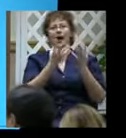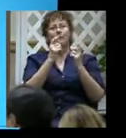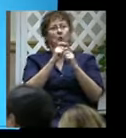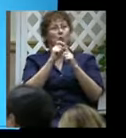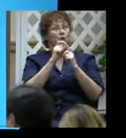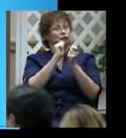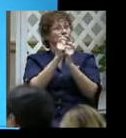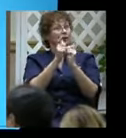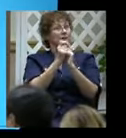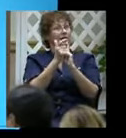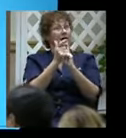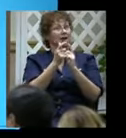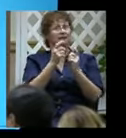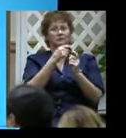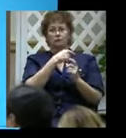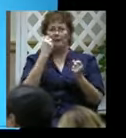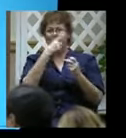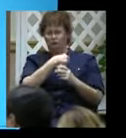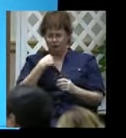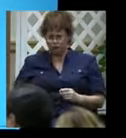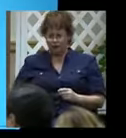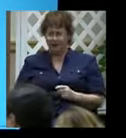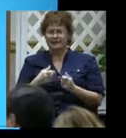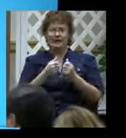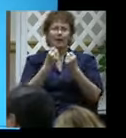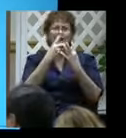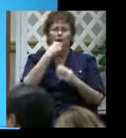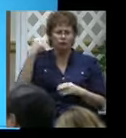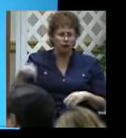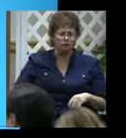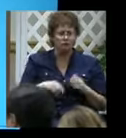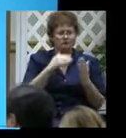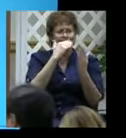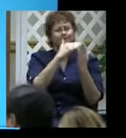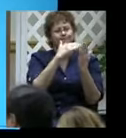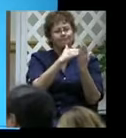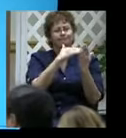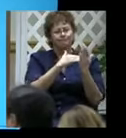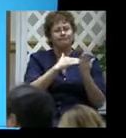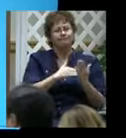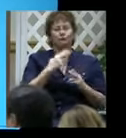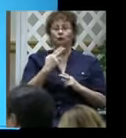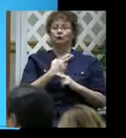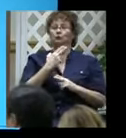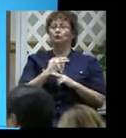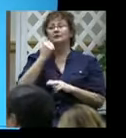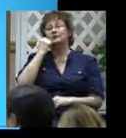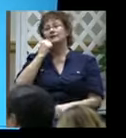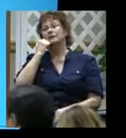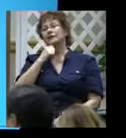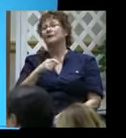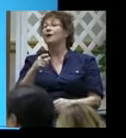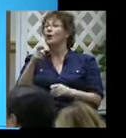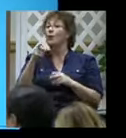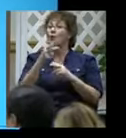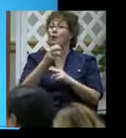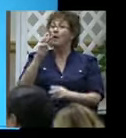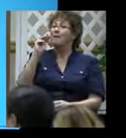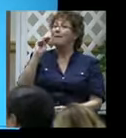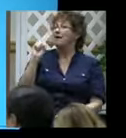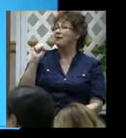how many words went into Chinese, all these things you can output with easy reports using databases. And I list Microsoft Access as